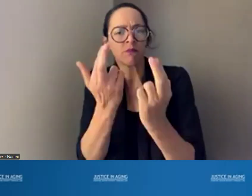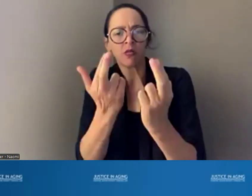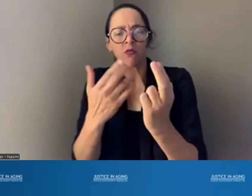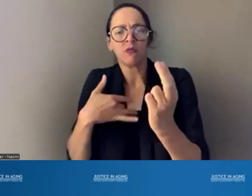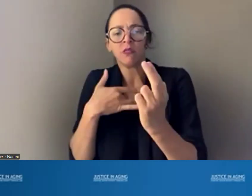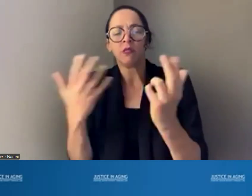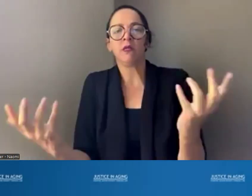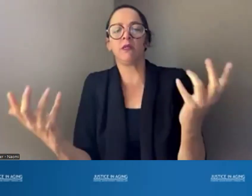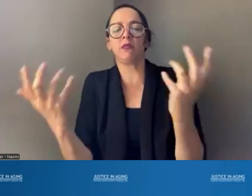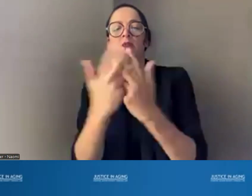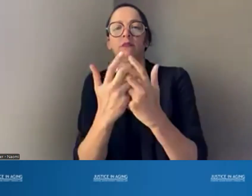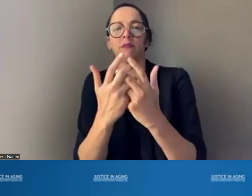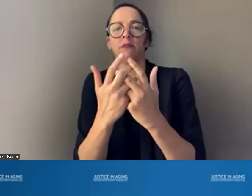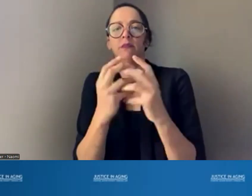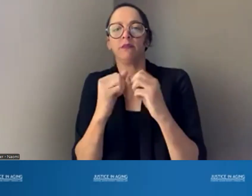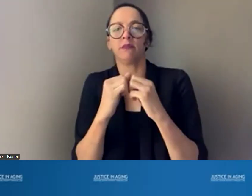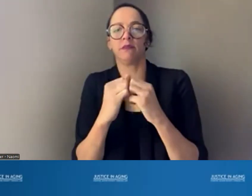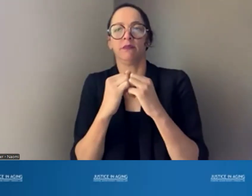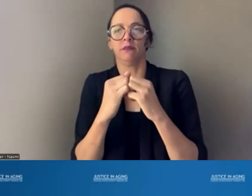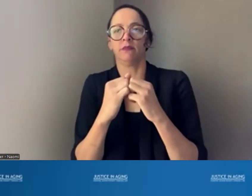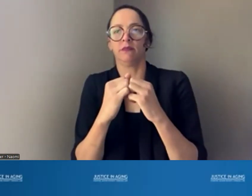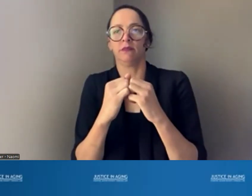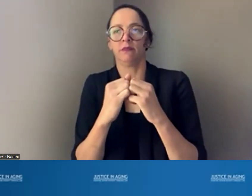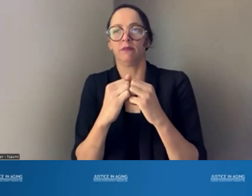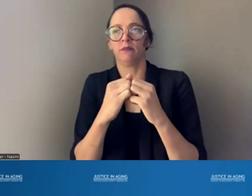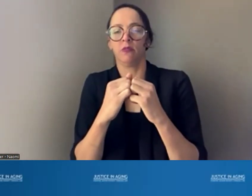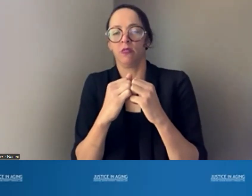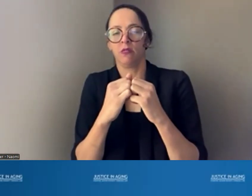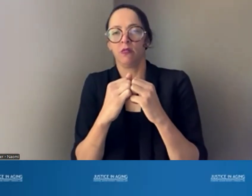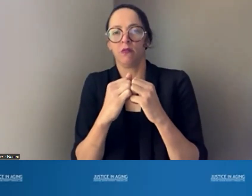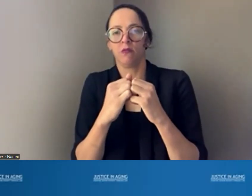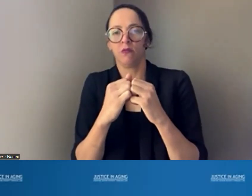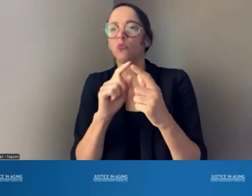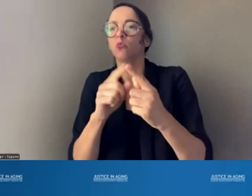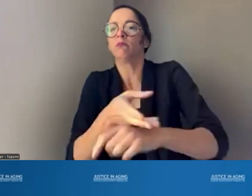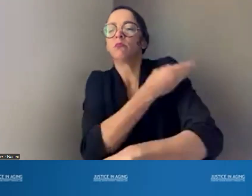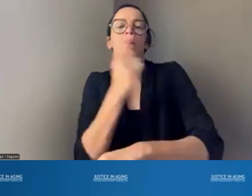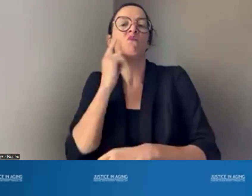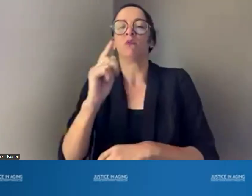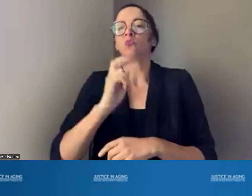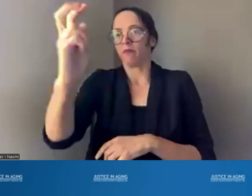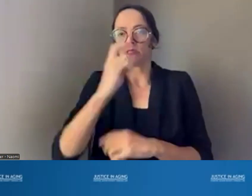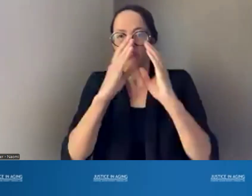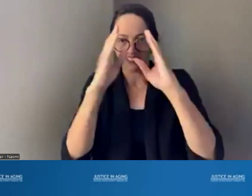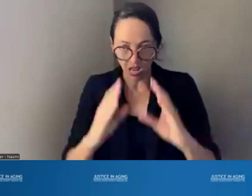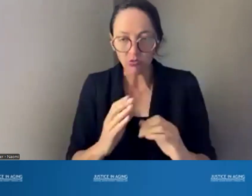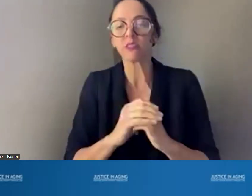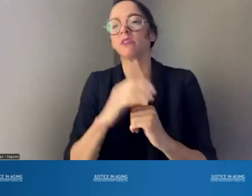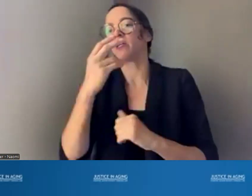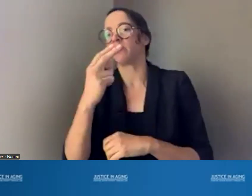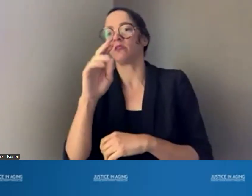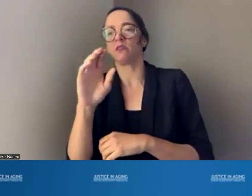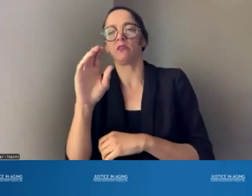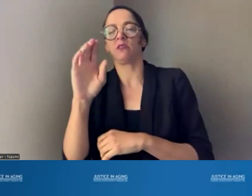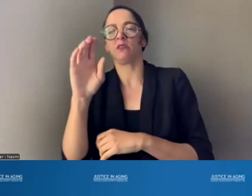of interplay of transportation, housing, and HCBS that we can come forward to in the day of action, or if you have any other